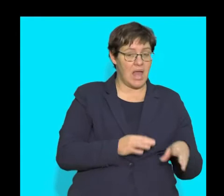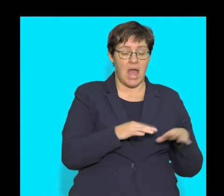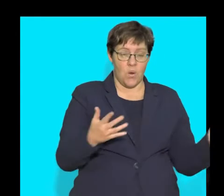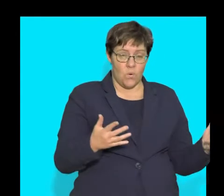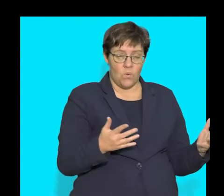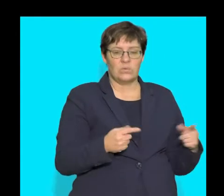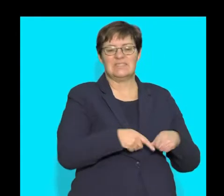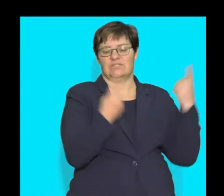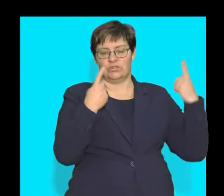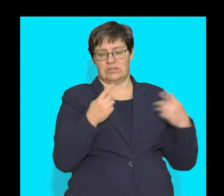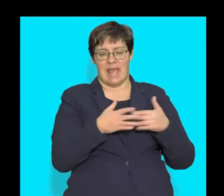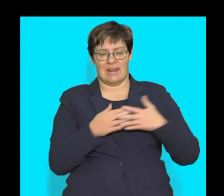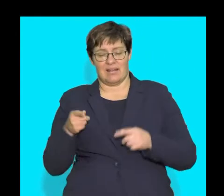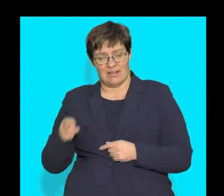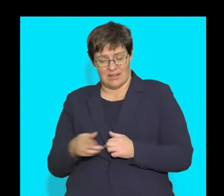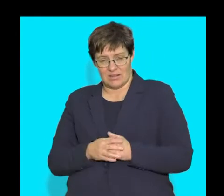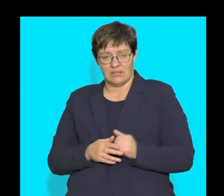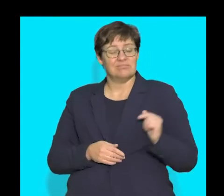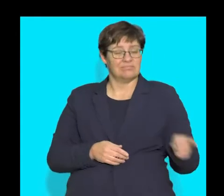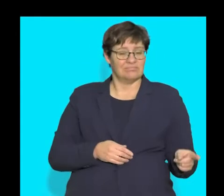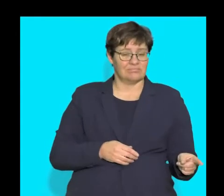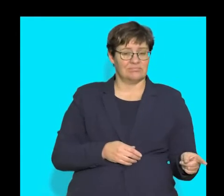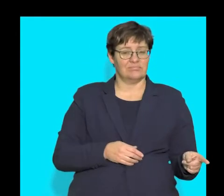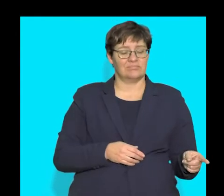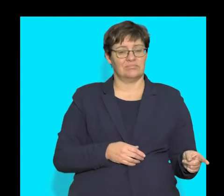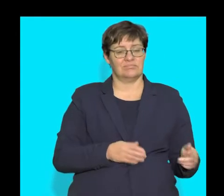diabetes is slightly different. This is a